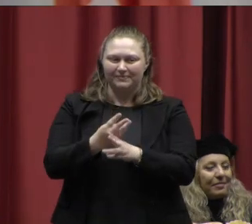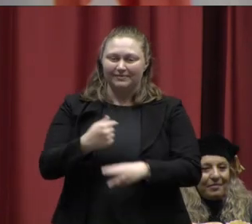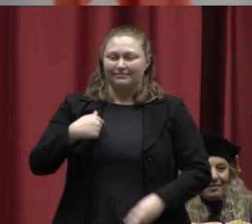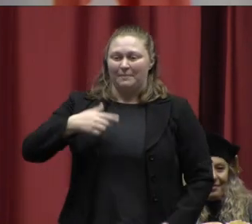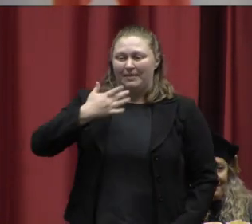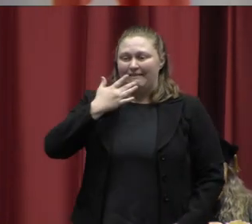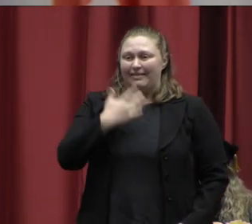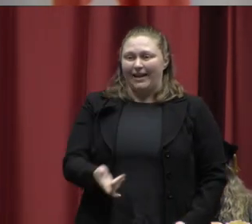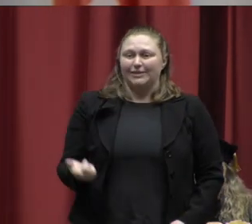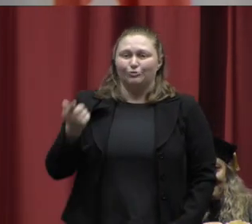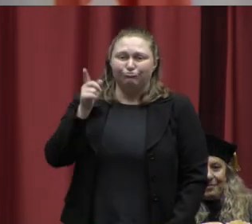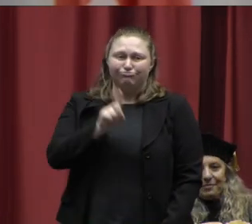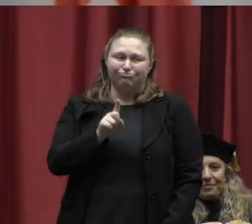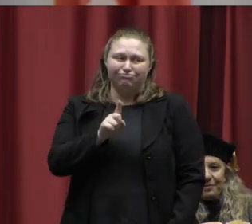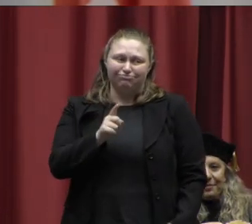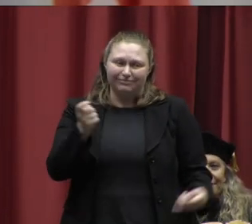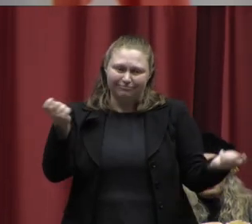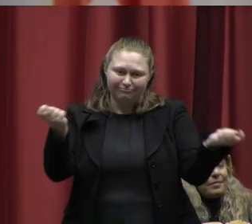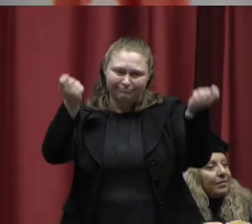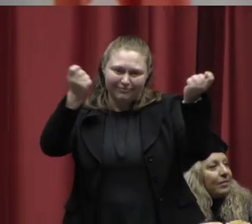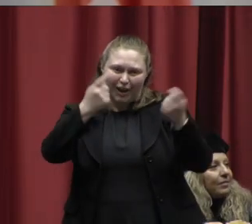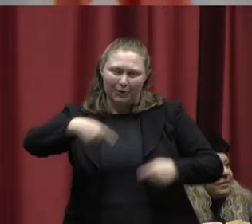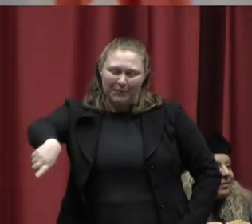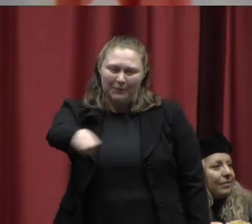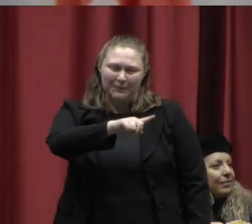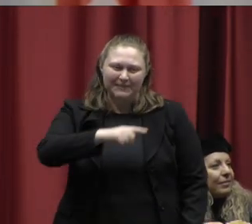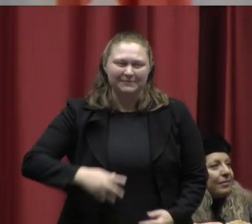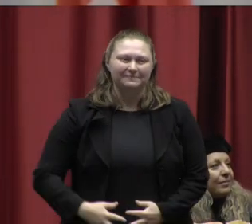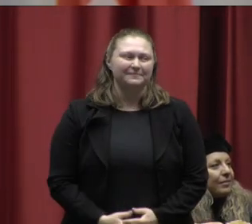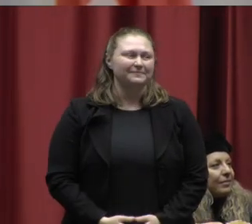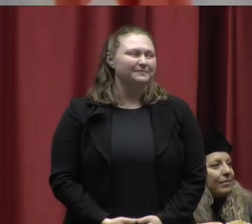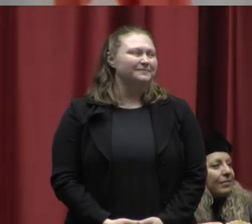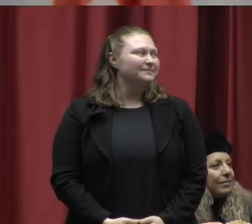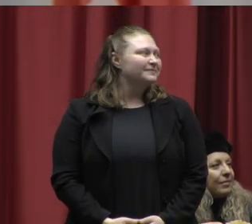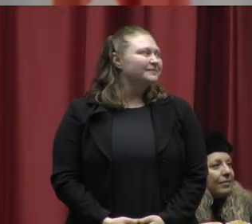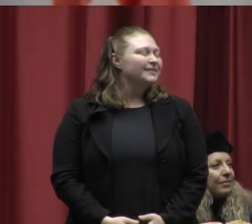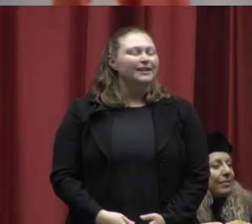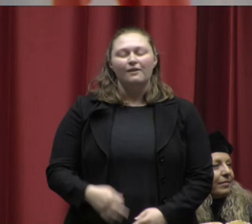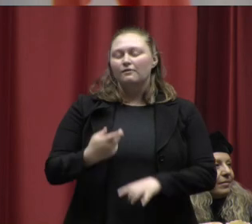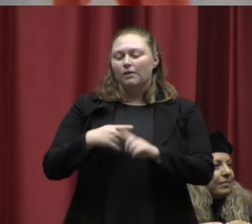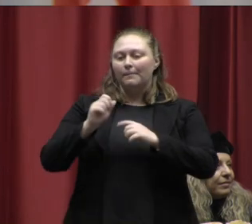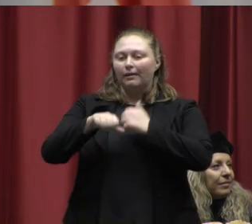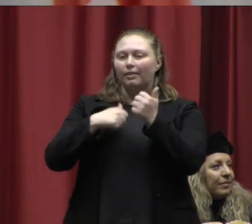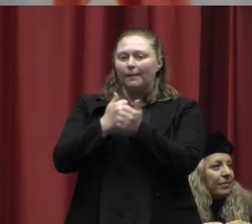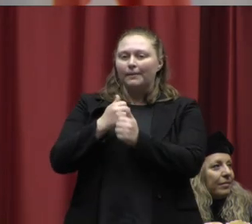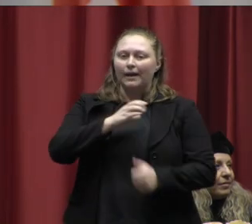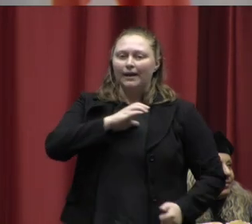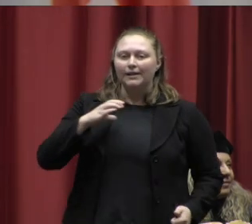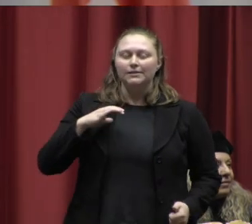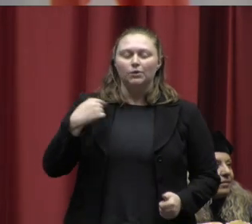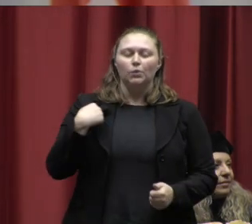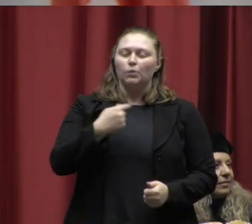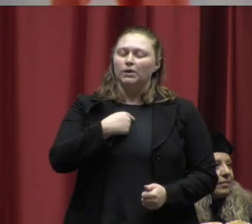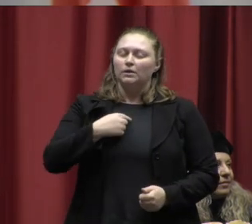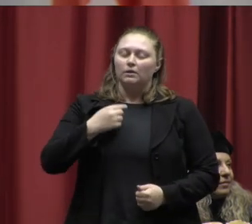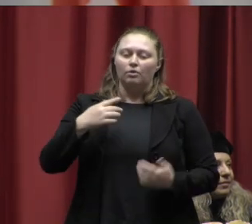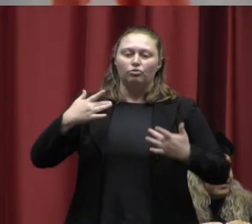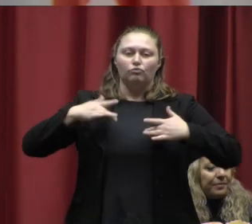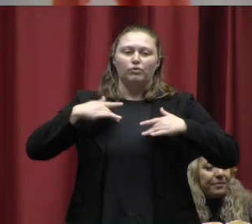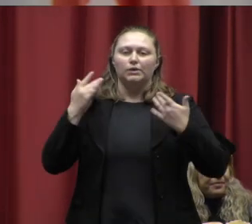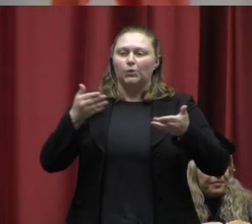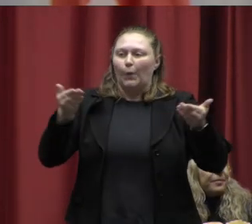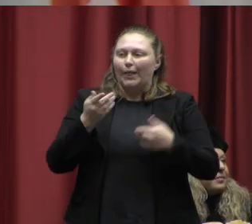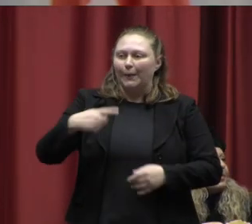my congratulations to each of you. The Alumni Council is thrilled to welcome you among its